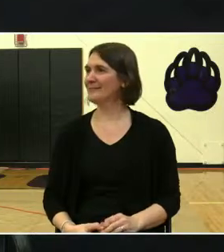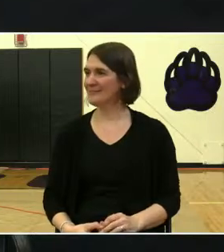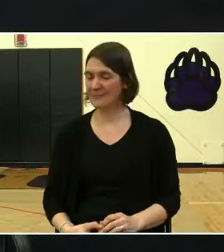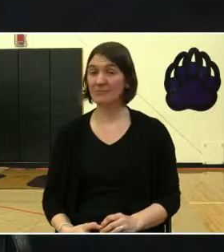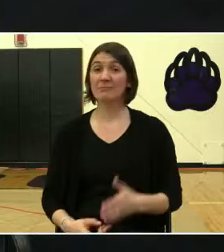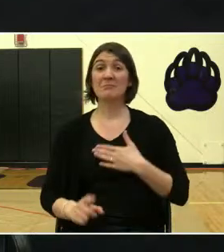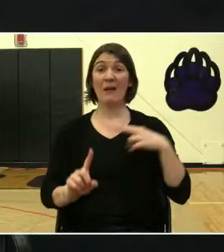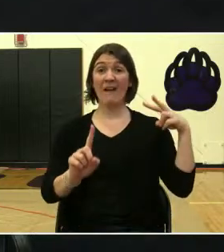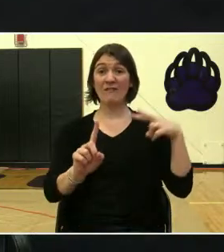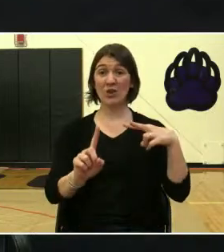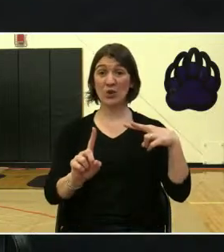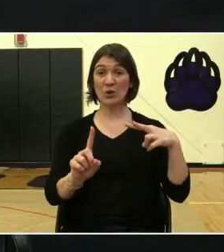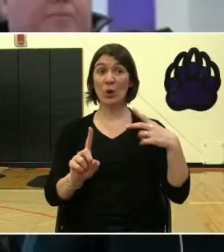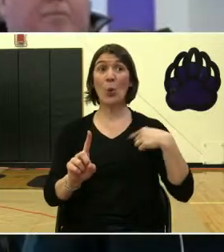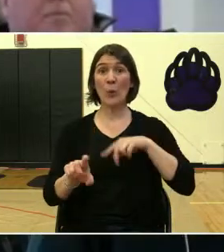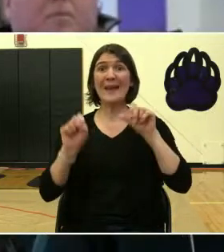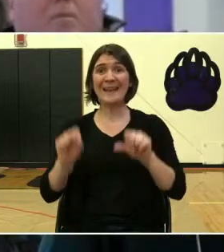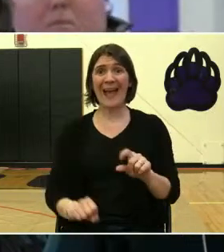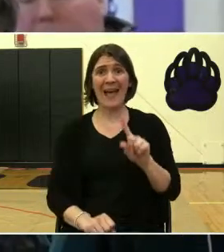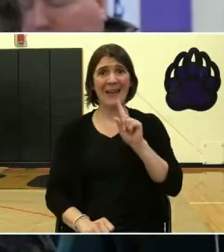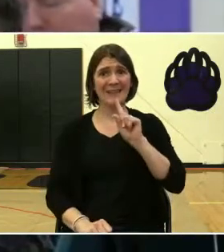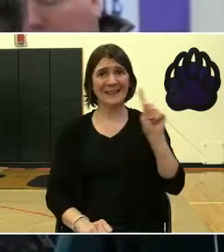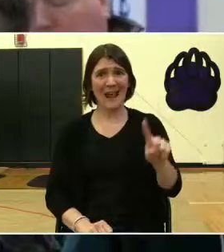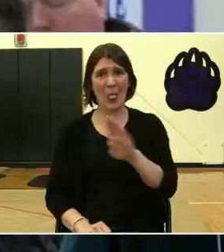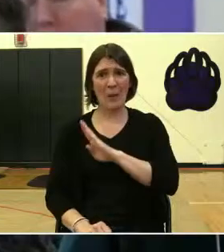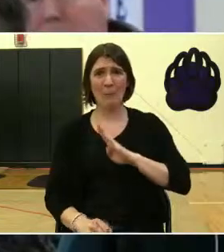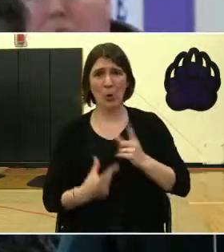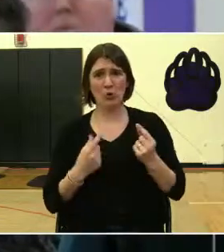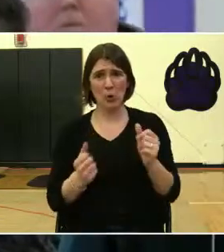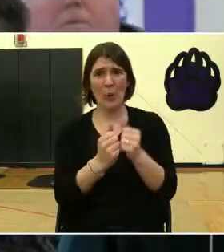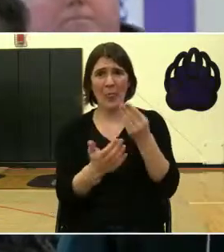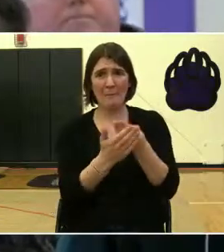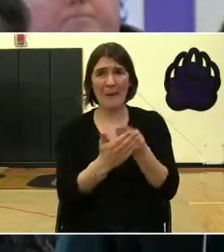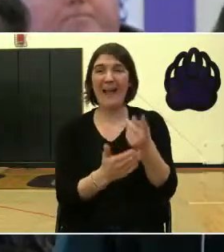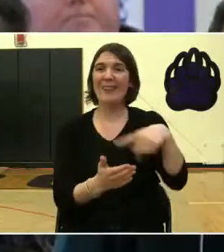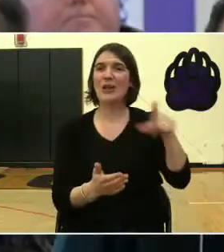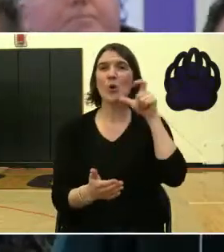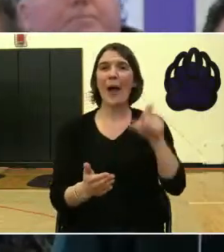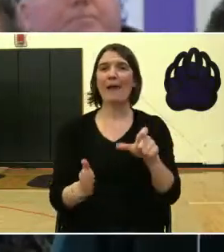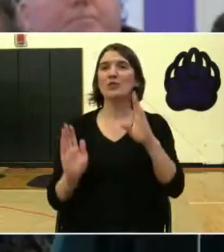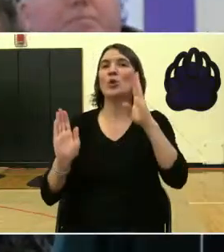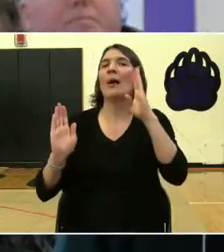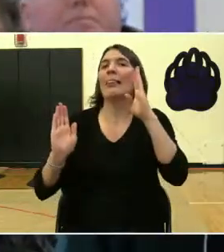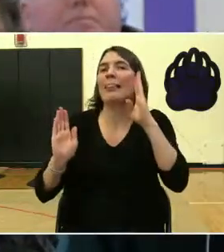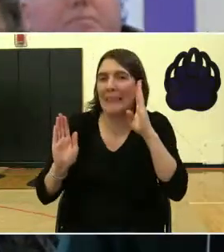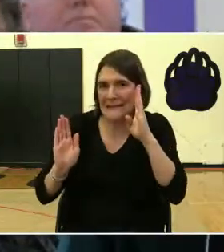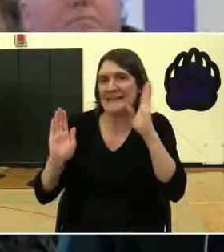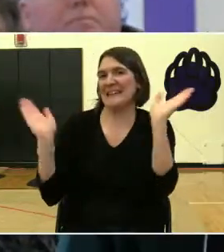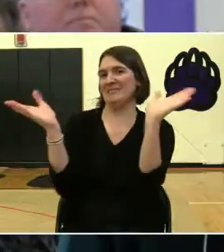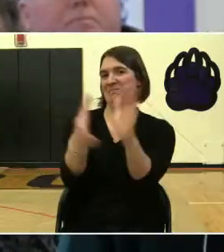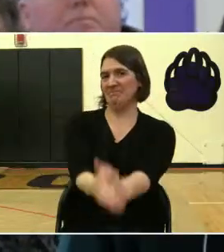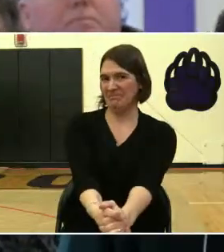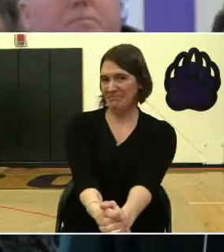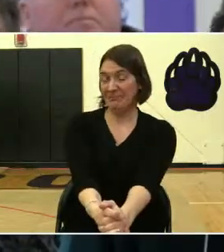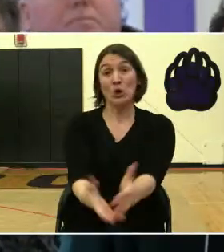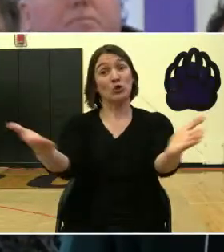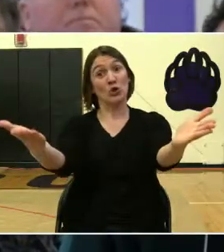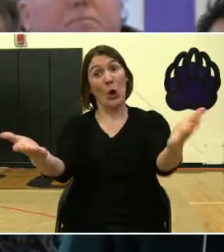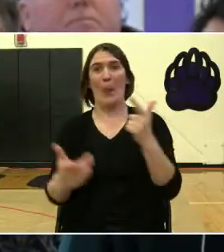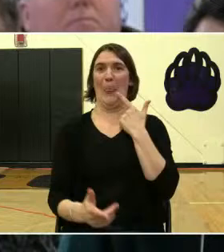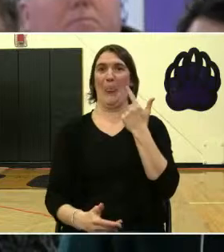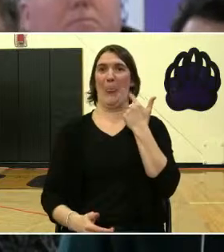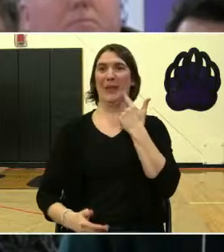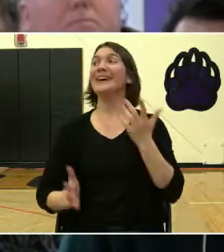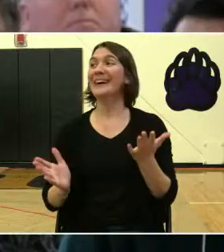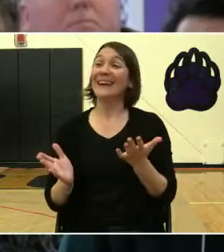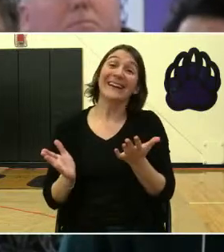the way I see it is that we can tell the board what to do with that money but they don't have to listen to us so I